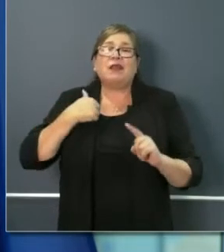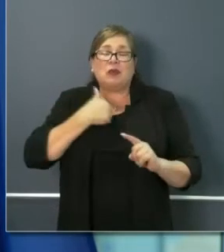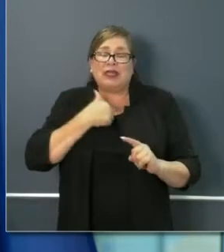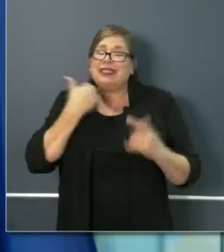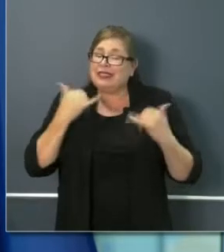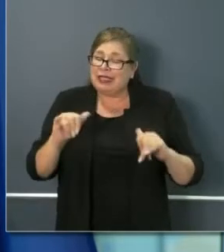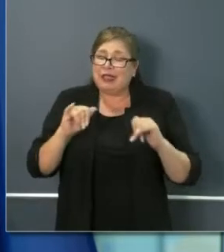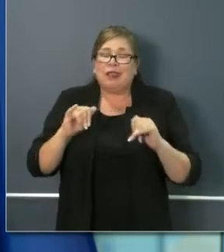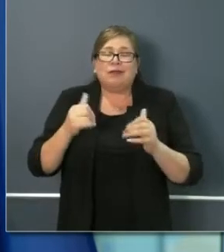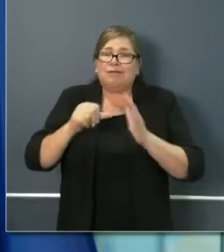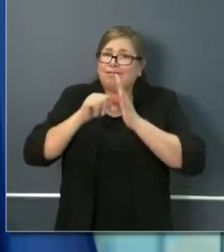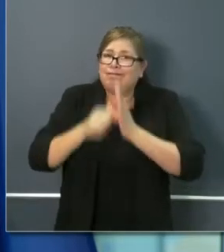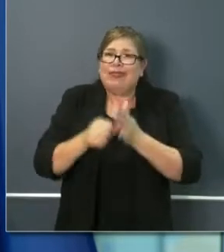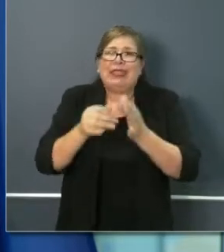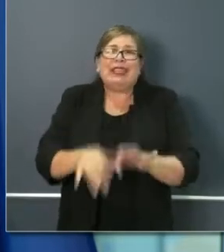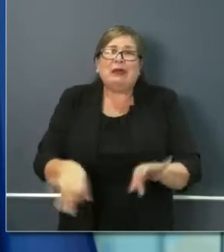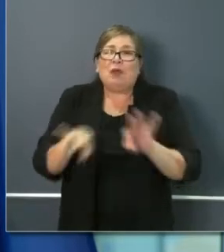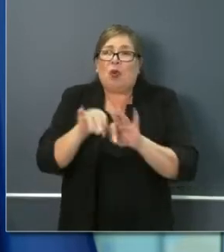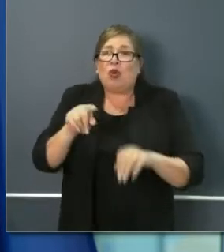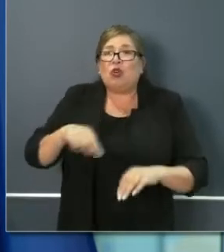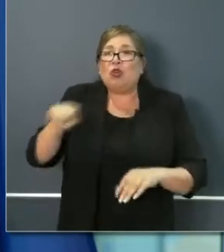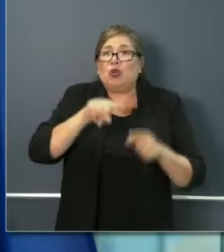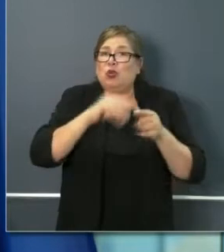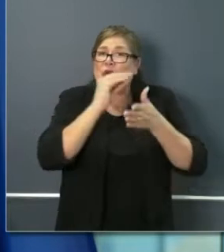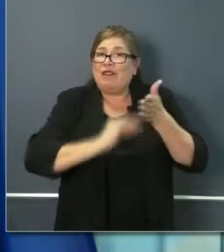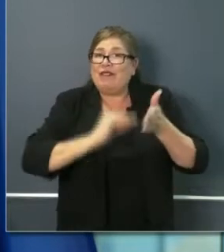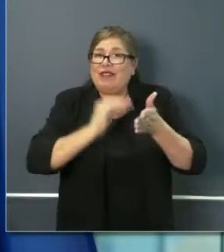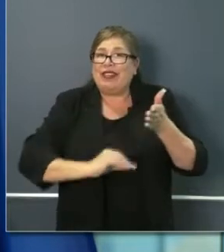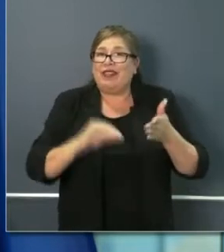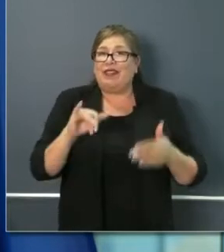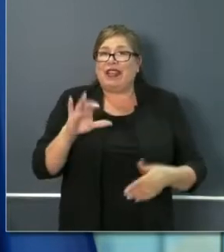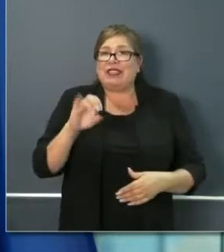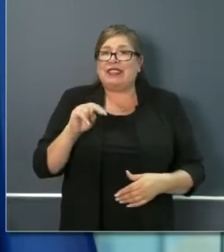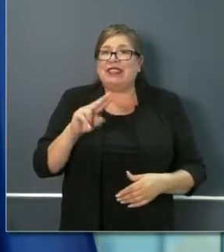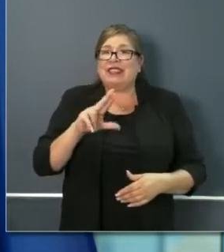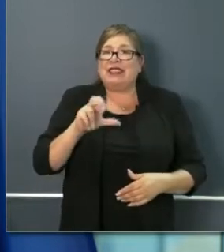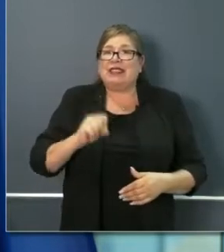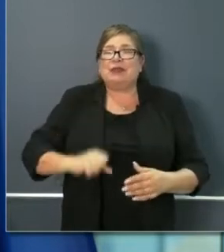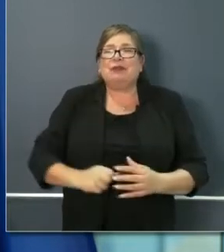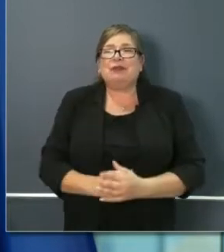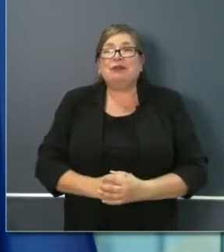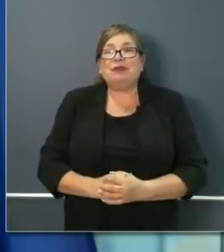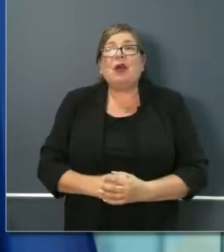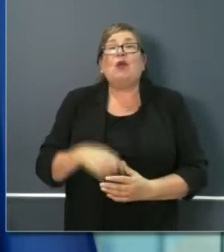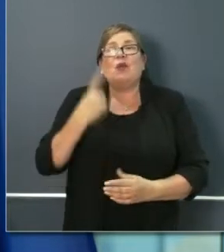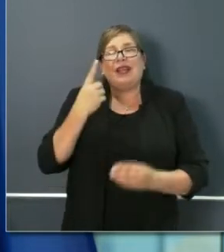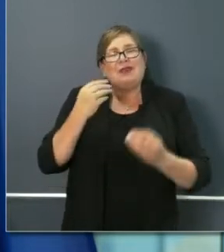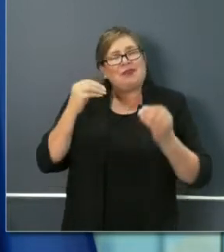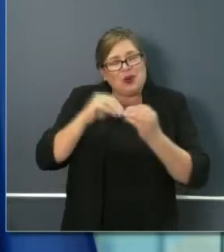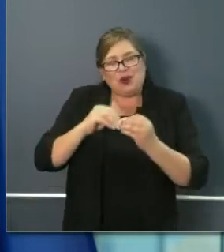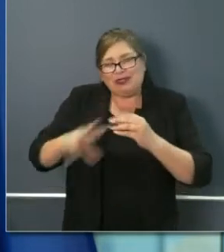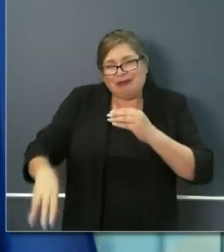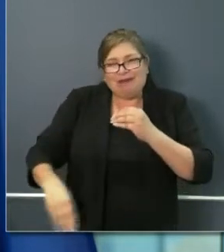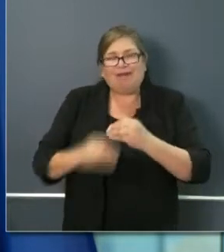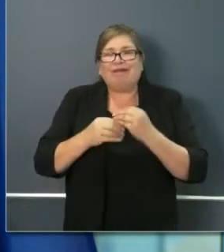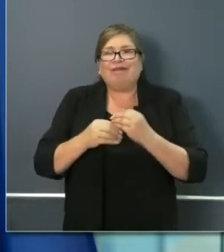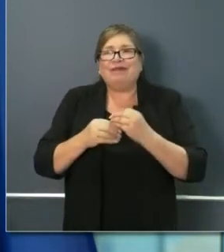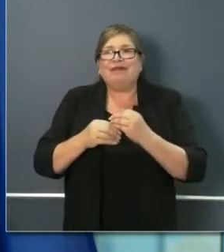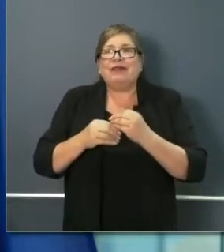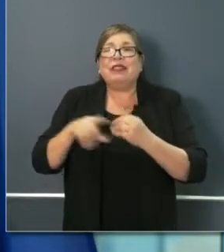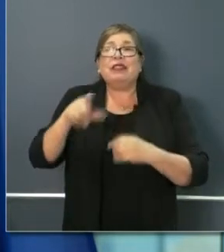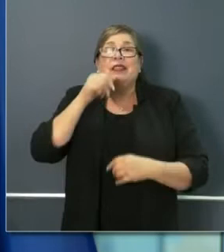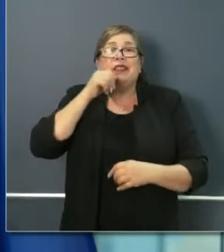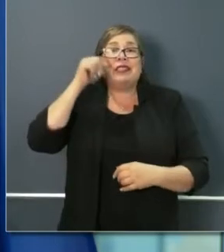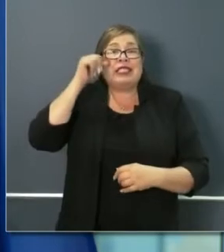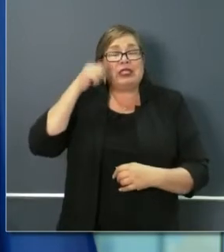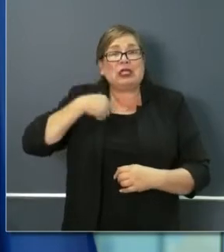I will forgive me, one additional final point. I signed an executive order yesterday that we refer to as an